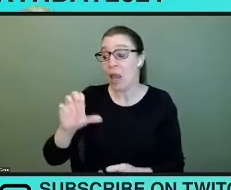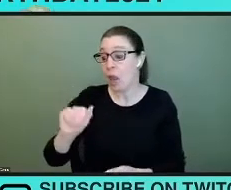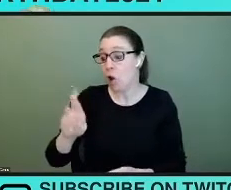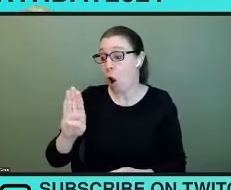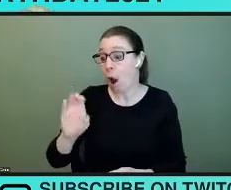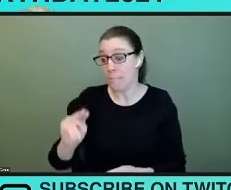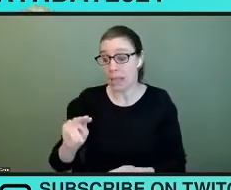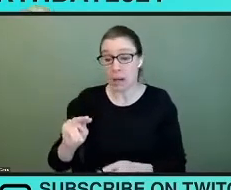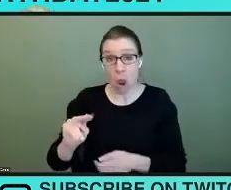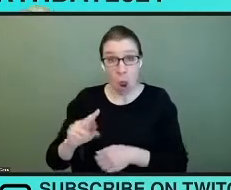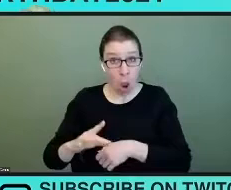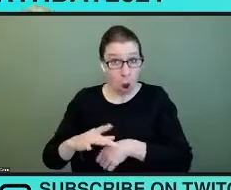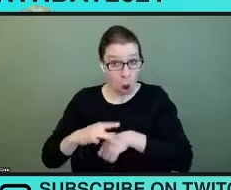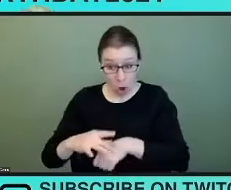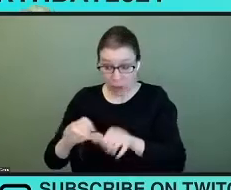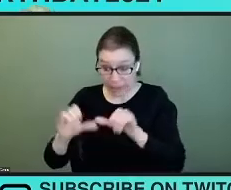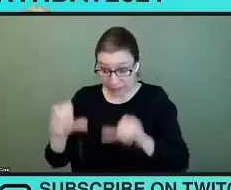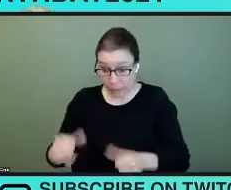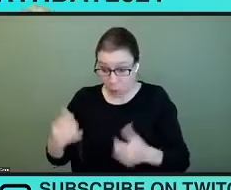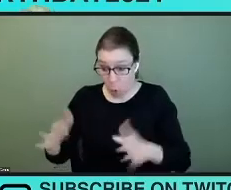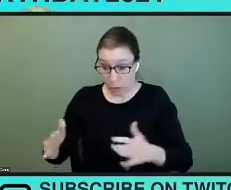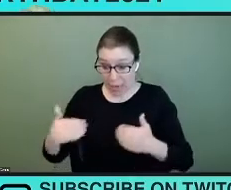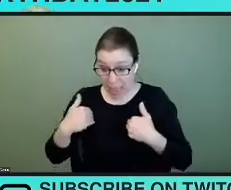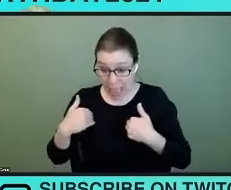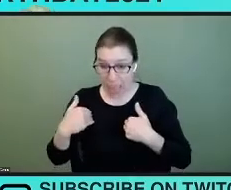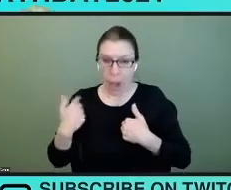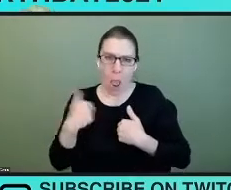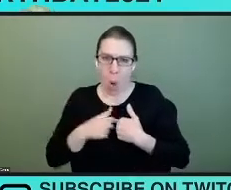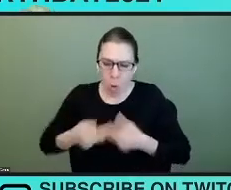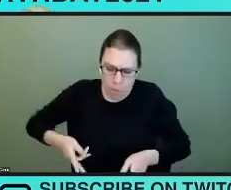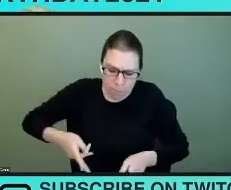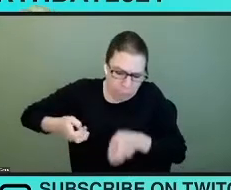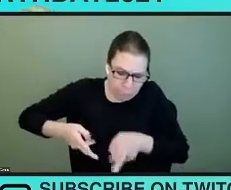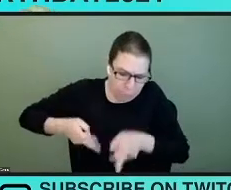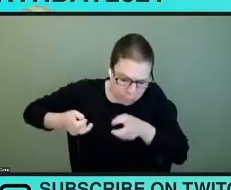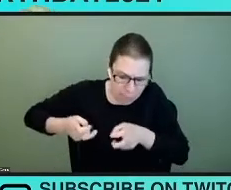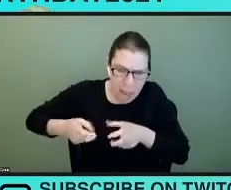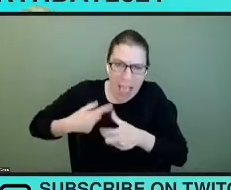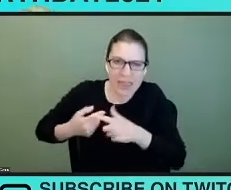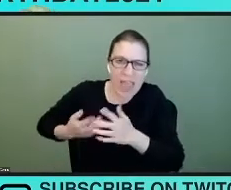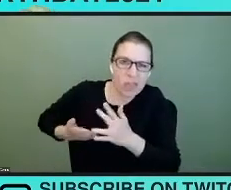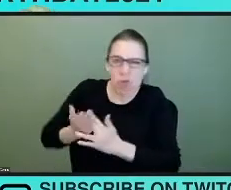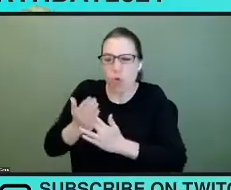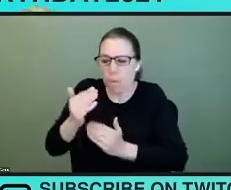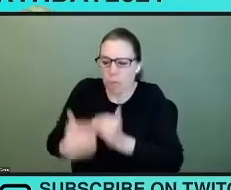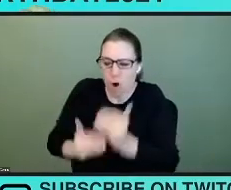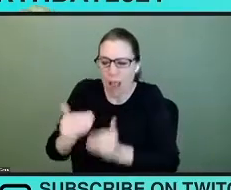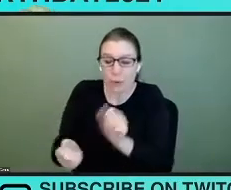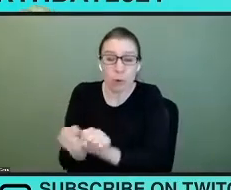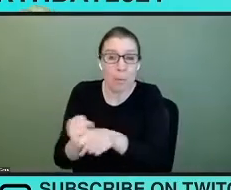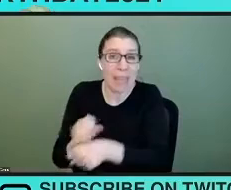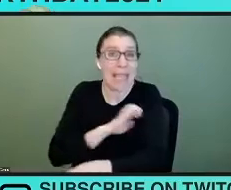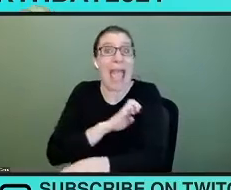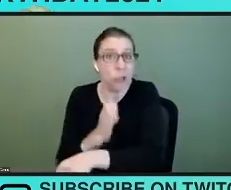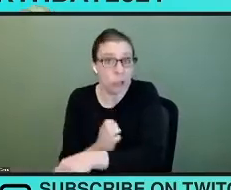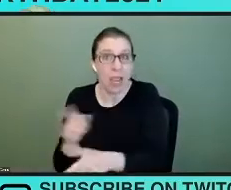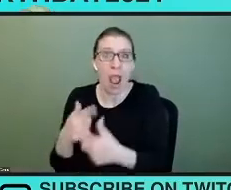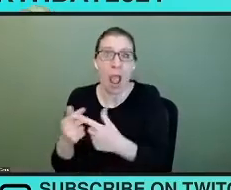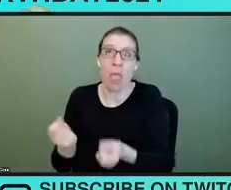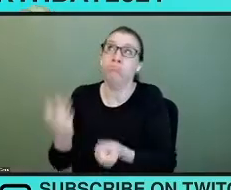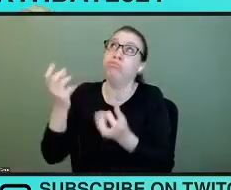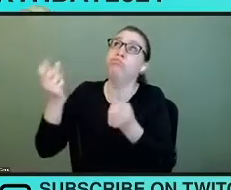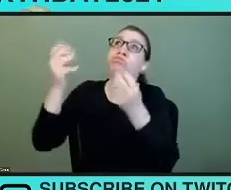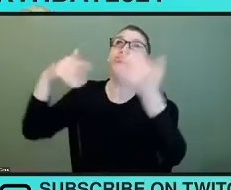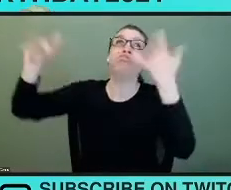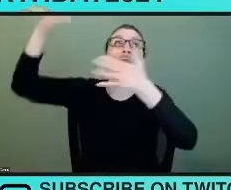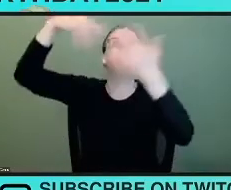doing some process to extract energy or materials and putting it into atmosphere. That's the positive direction. So the fact that we want